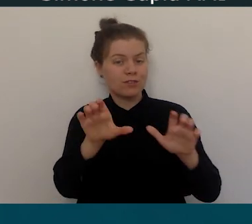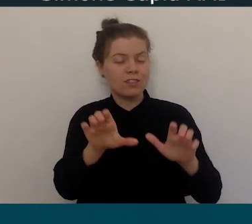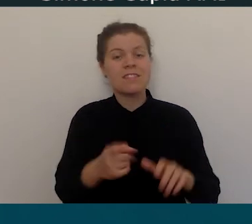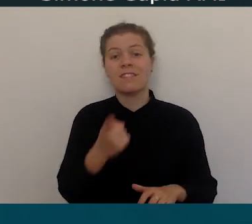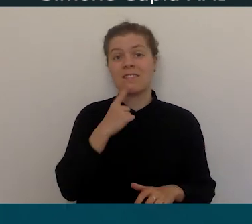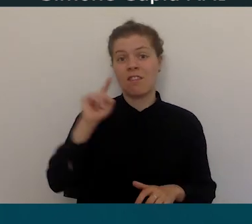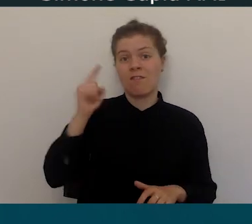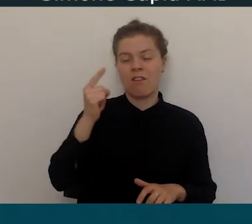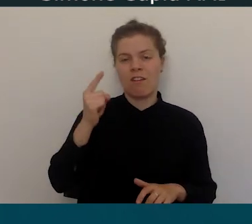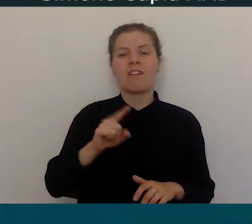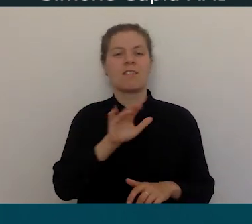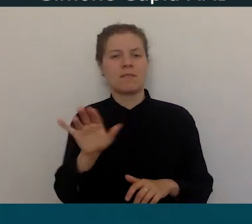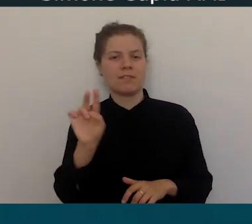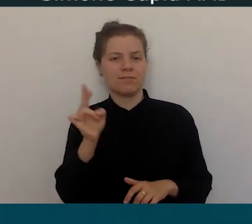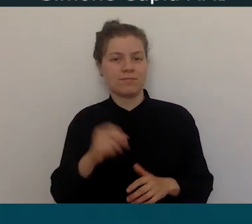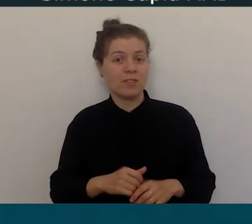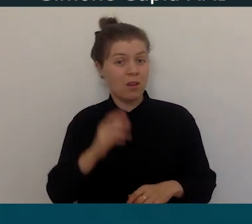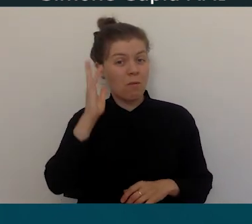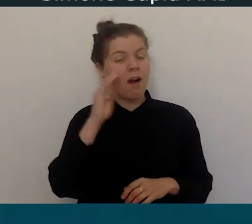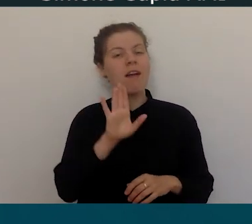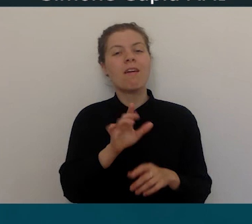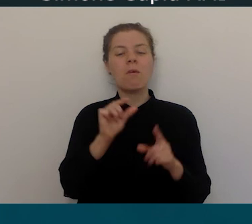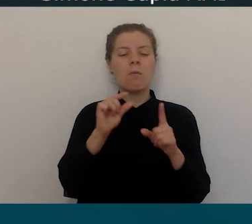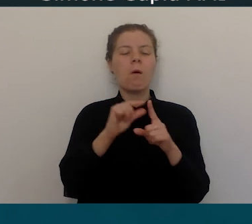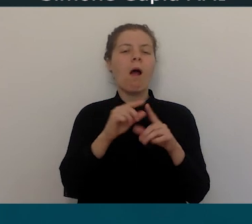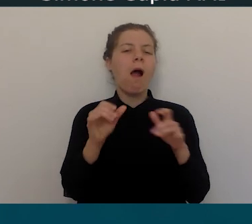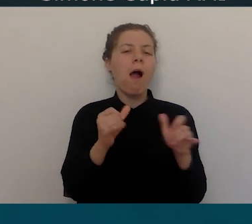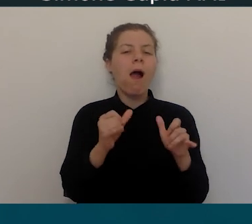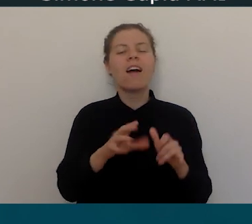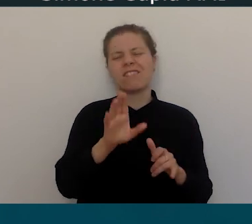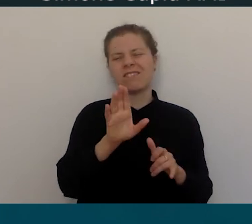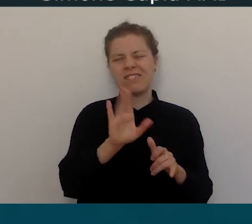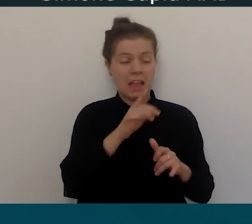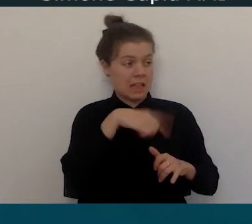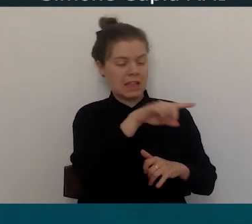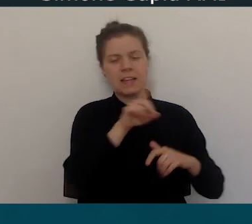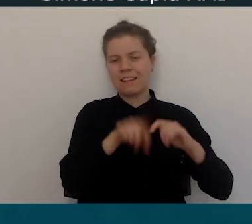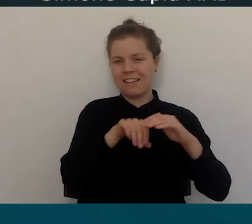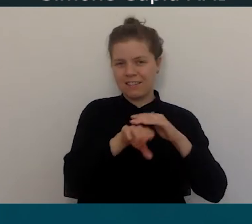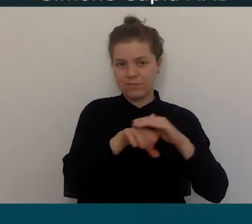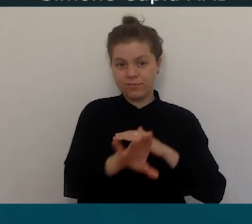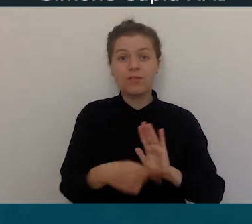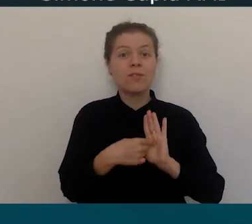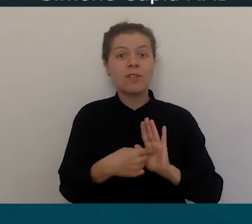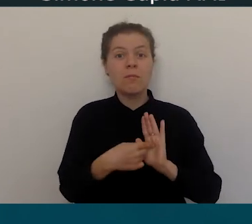because plays on words are something that can't be visually accessed by the low vision audience. please contact us